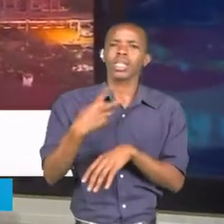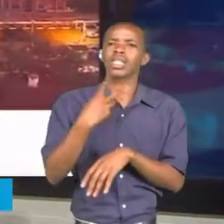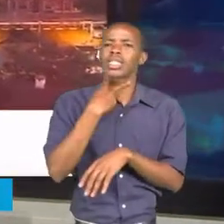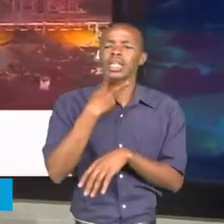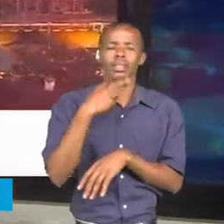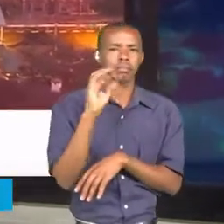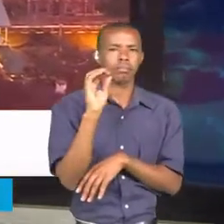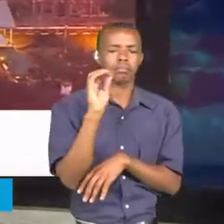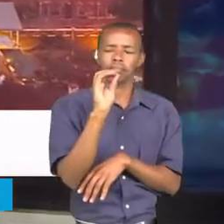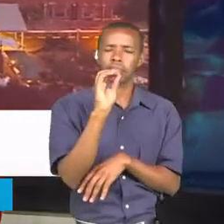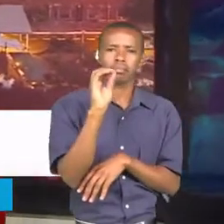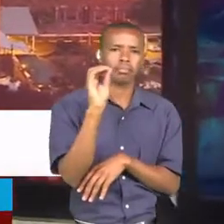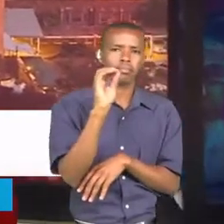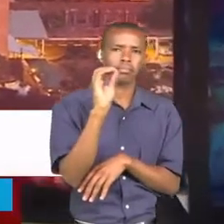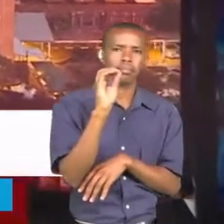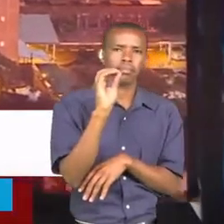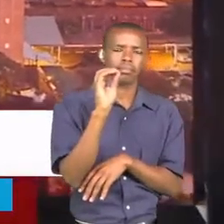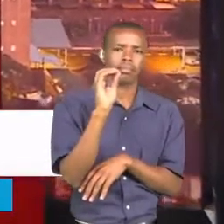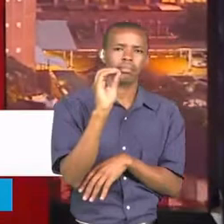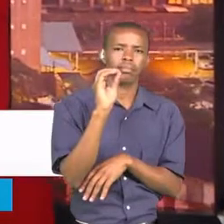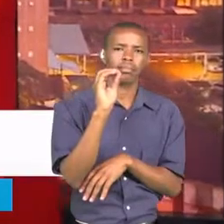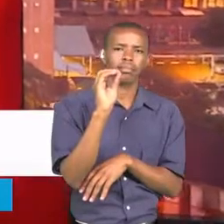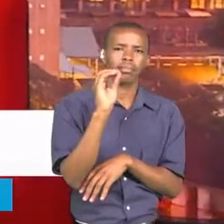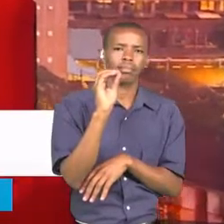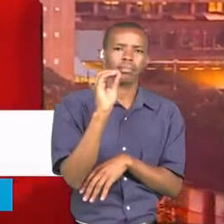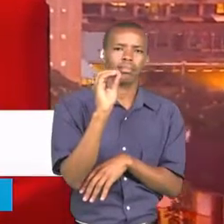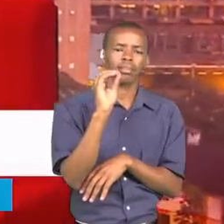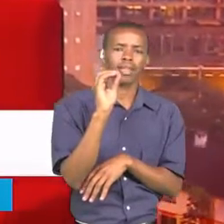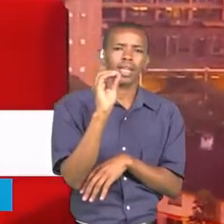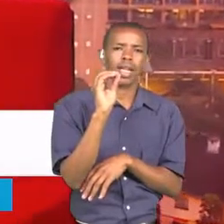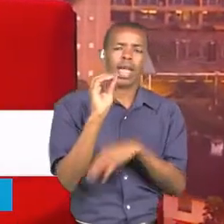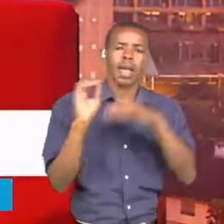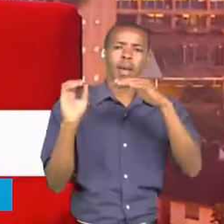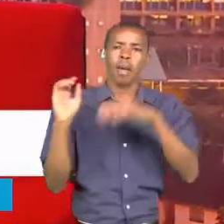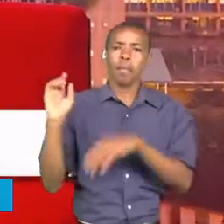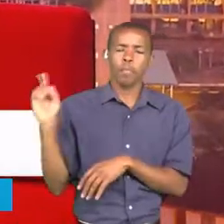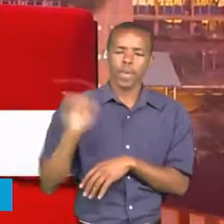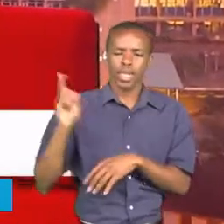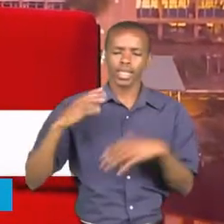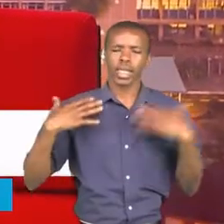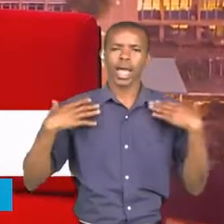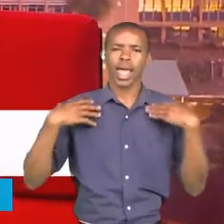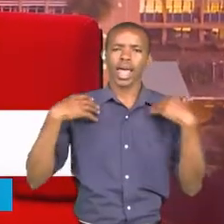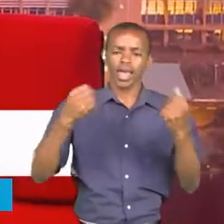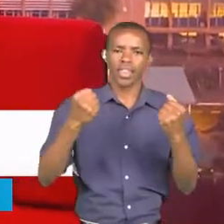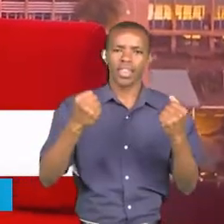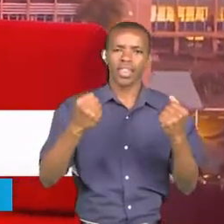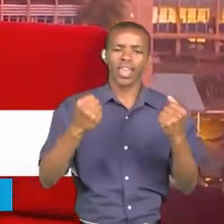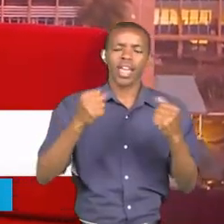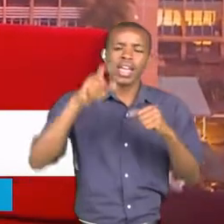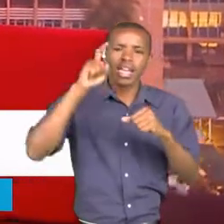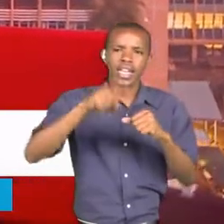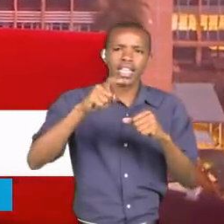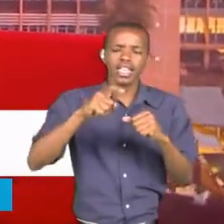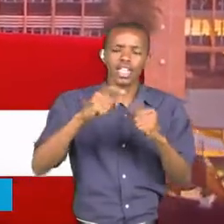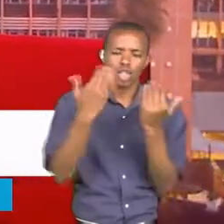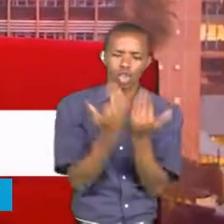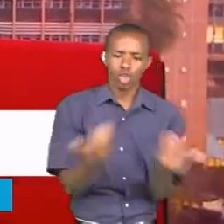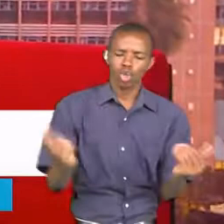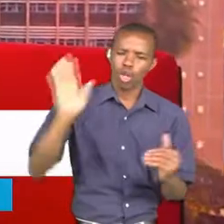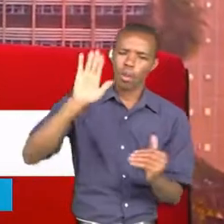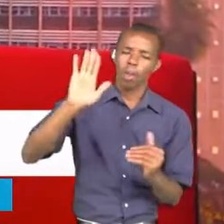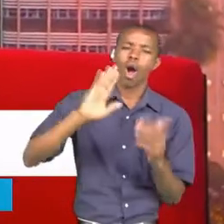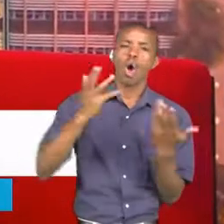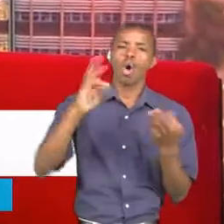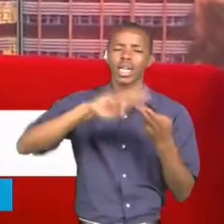traffic. Okay. True that. The Minister of Health does not need to take her children or her